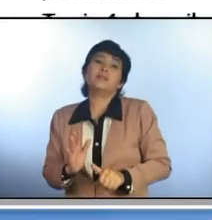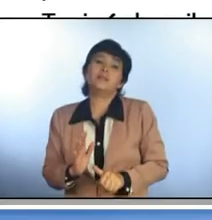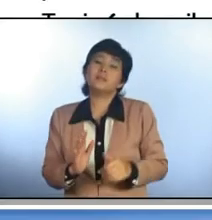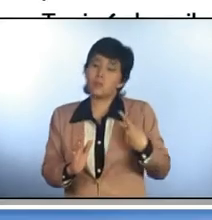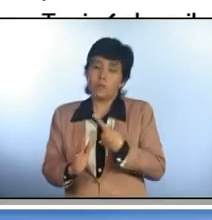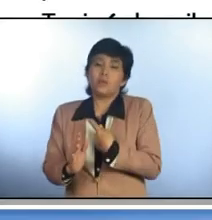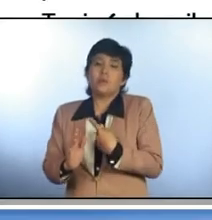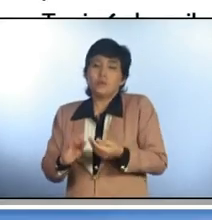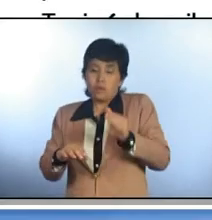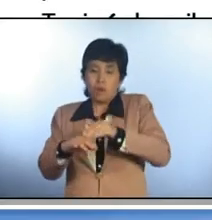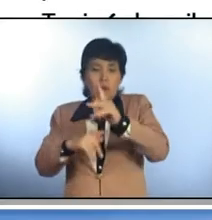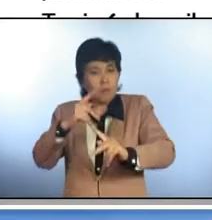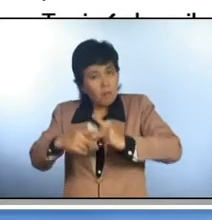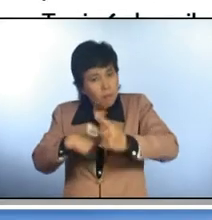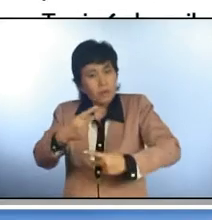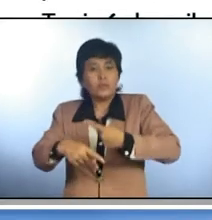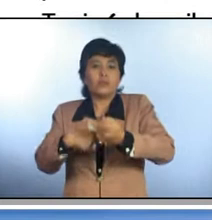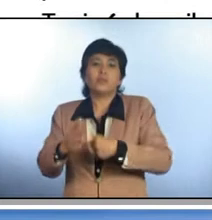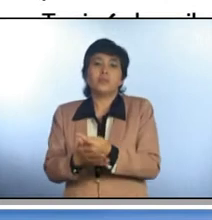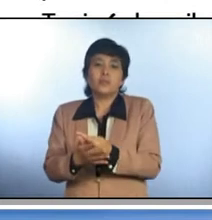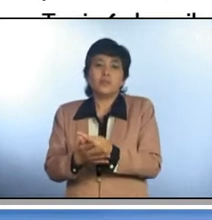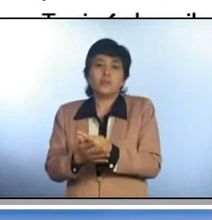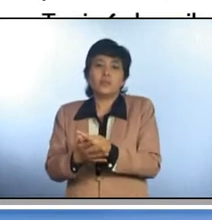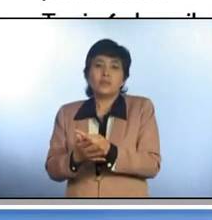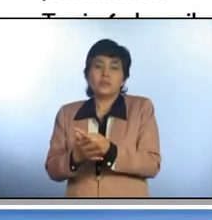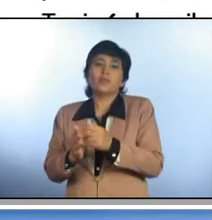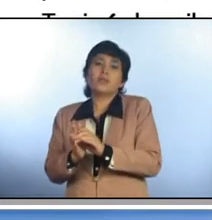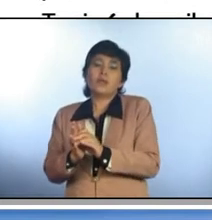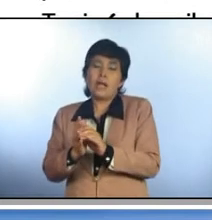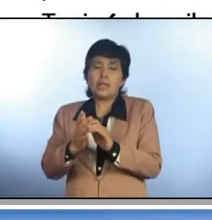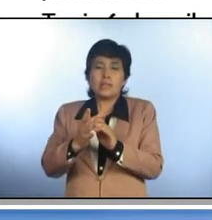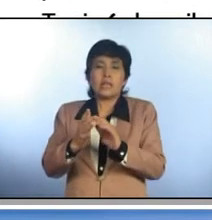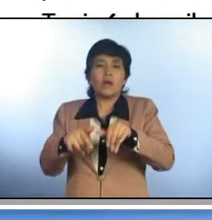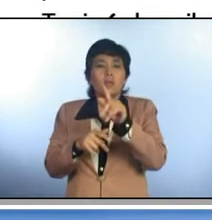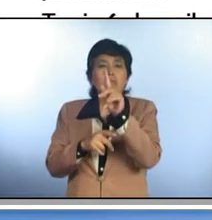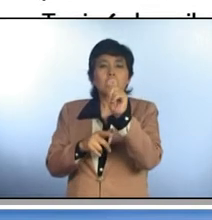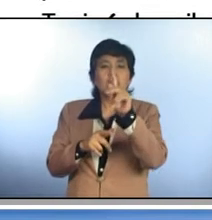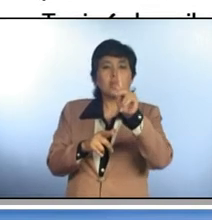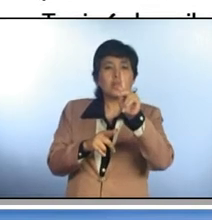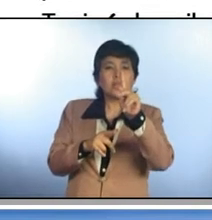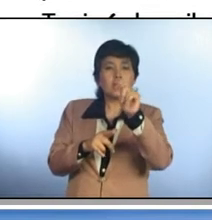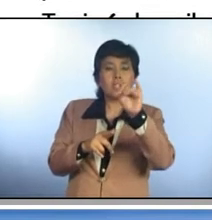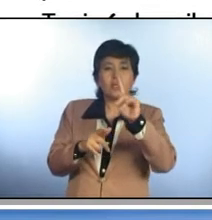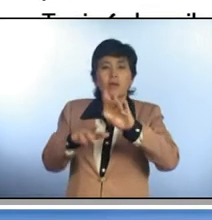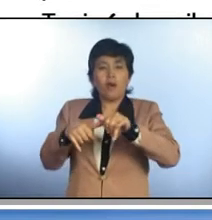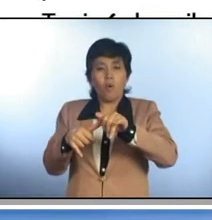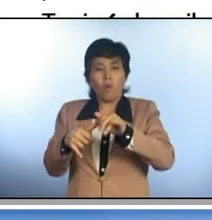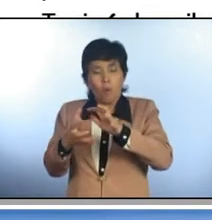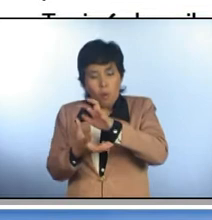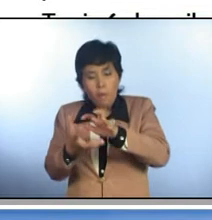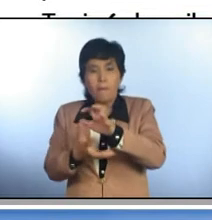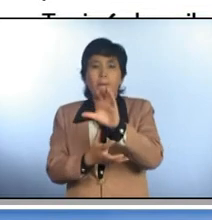have the dual process models of persuasion, the tactics for enhancing compliance,